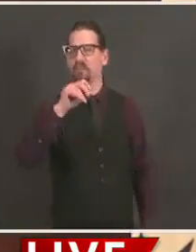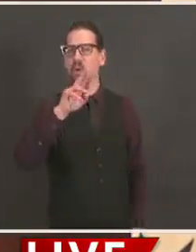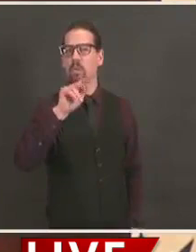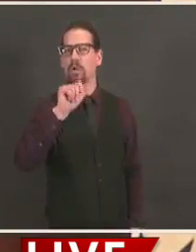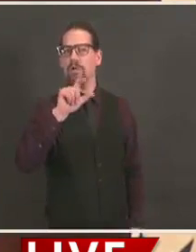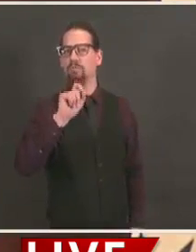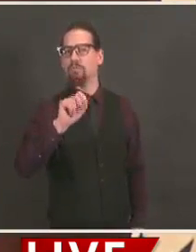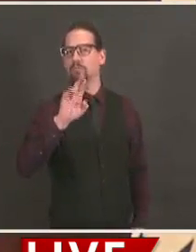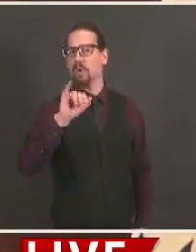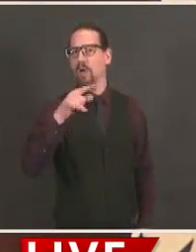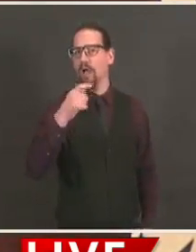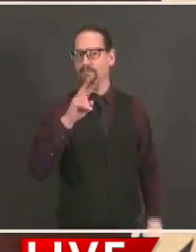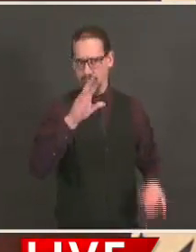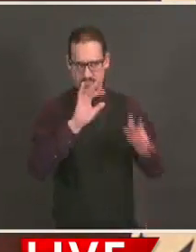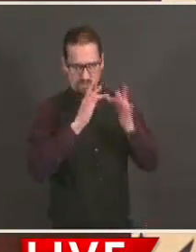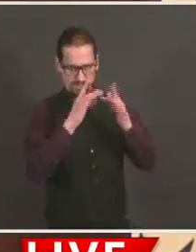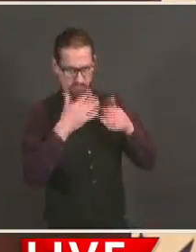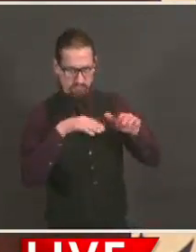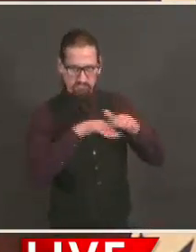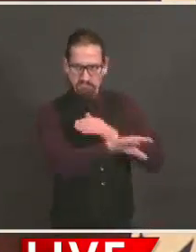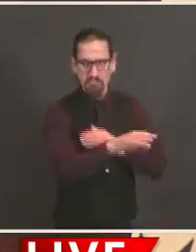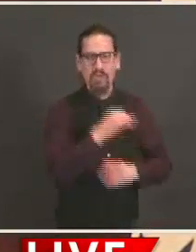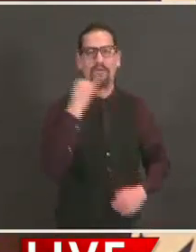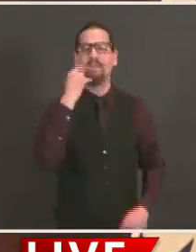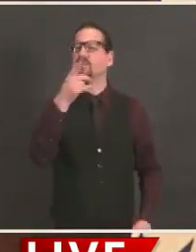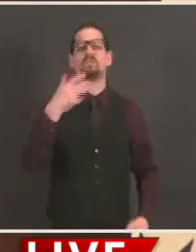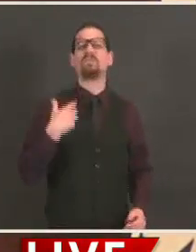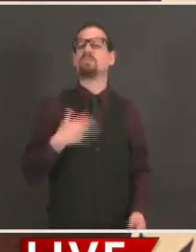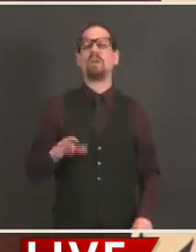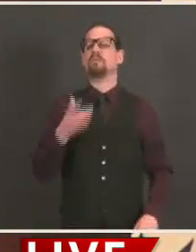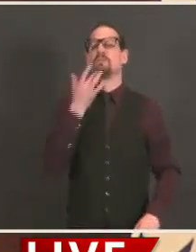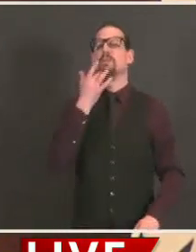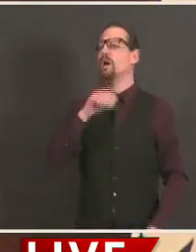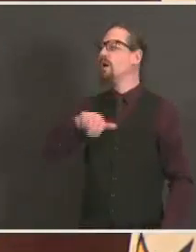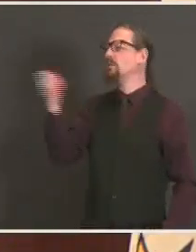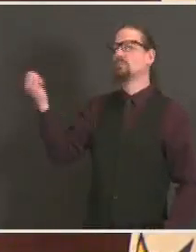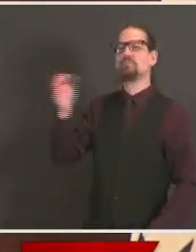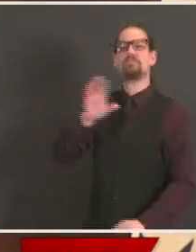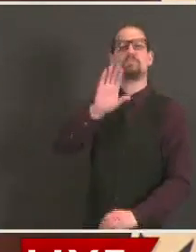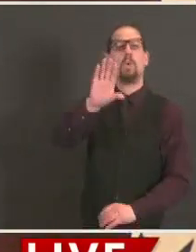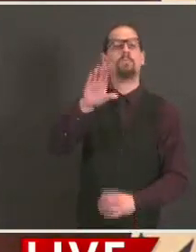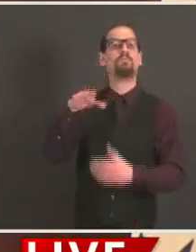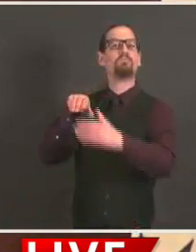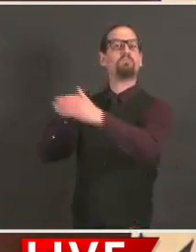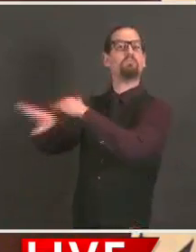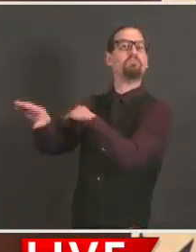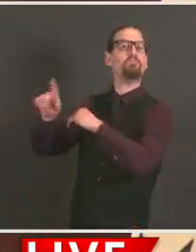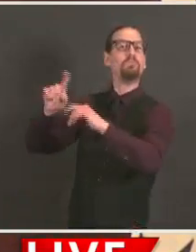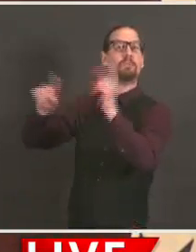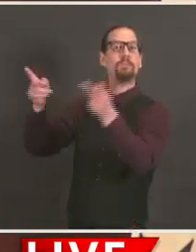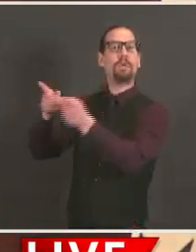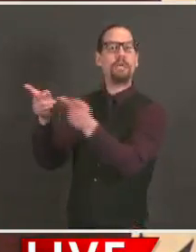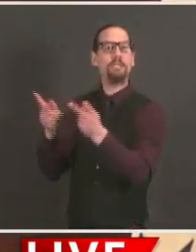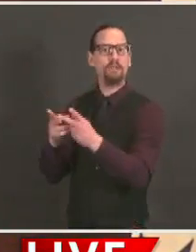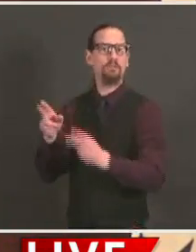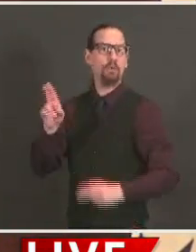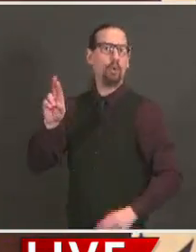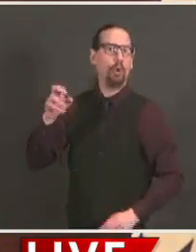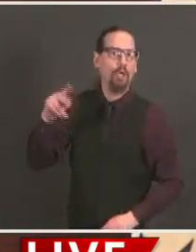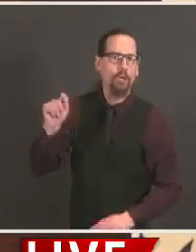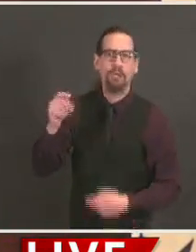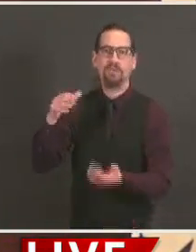through the state route to get tested, there are other approaches for being able to do that. For the state-run sites,